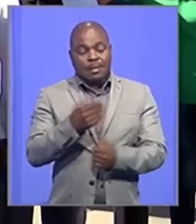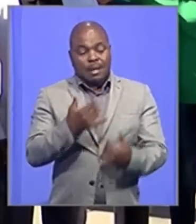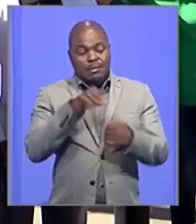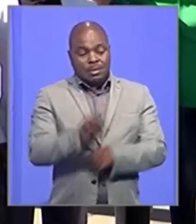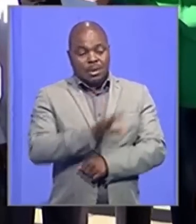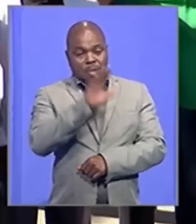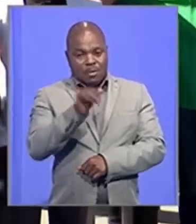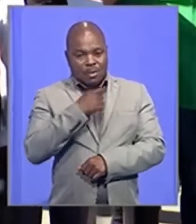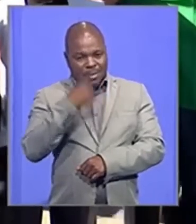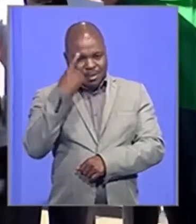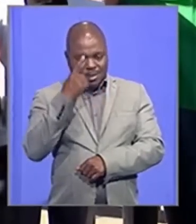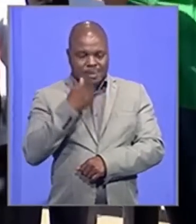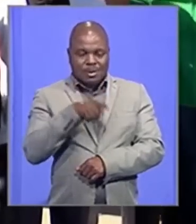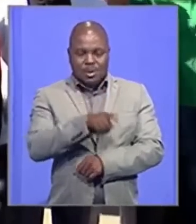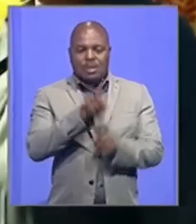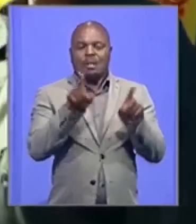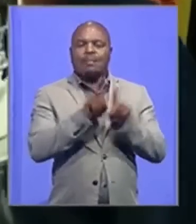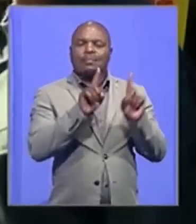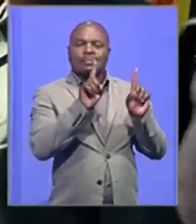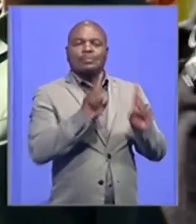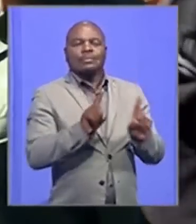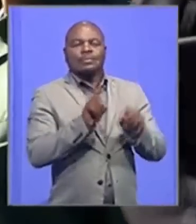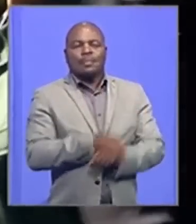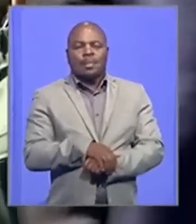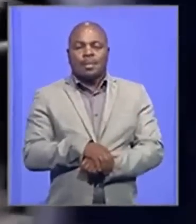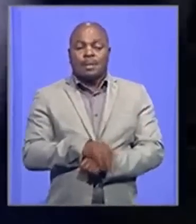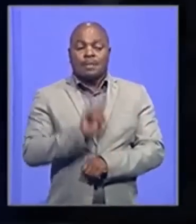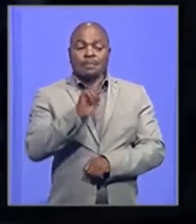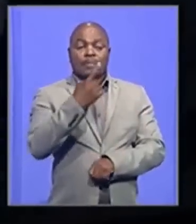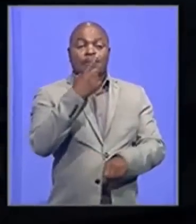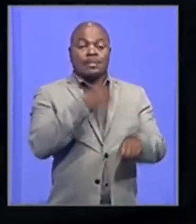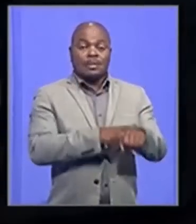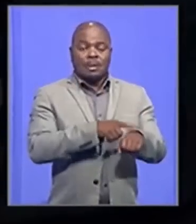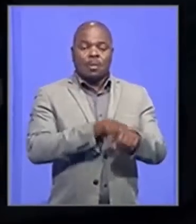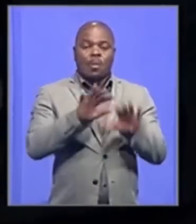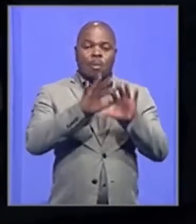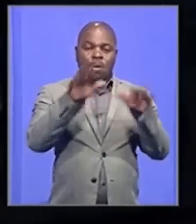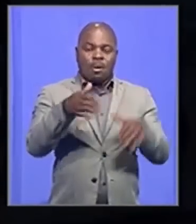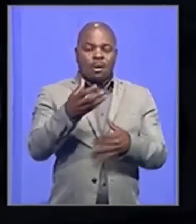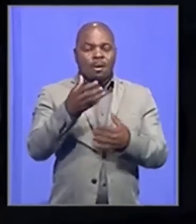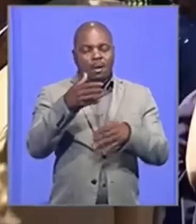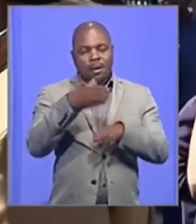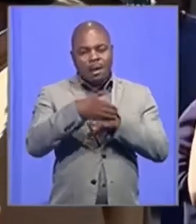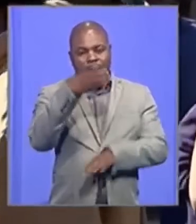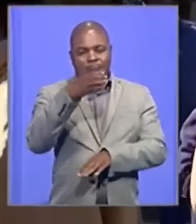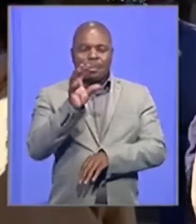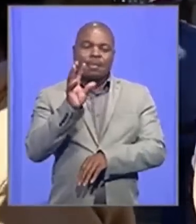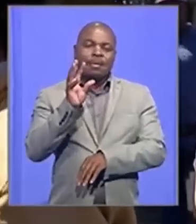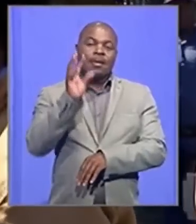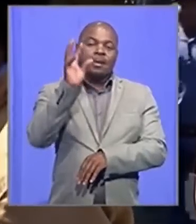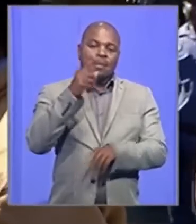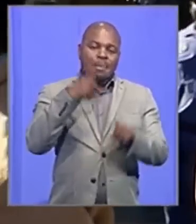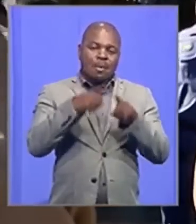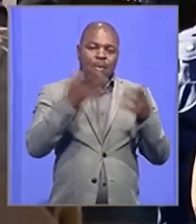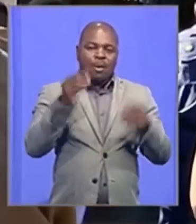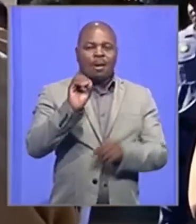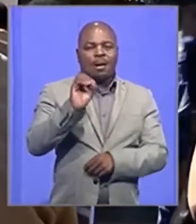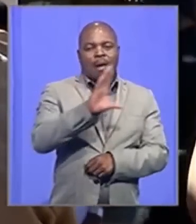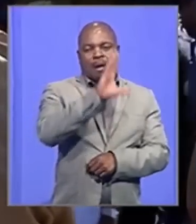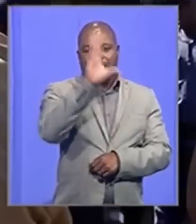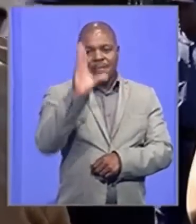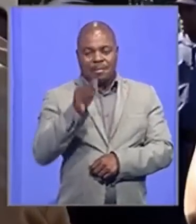Africa, I think it makes it so much more special. E tla bo e le lekgetlo lwa ntlha motshameko wa sejana sa lefatshe sa netball o tshwarela fa kontinenteng